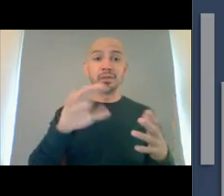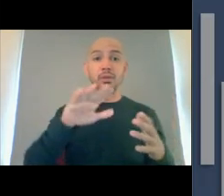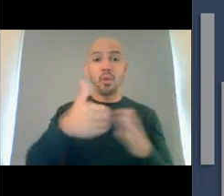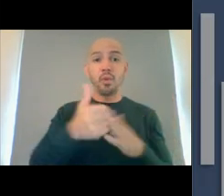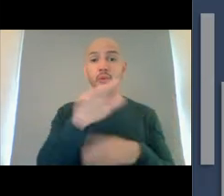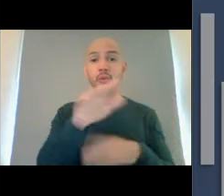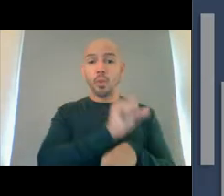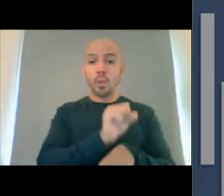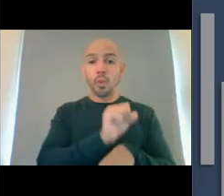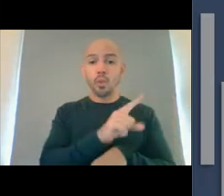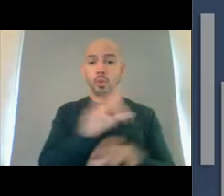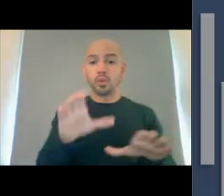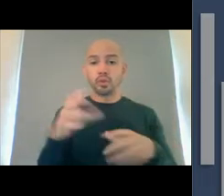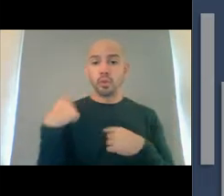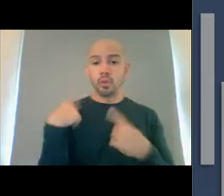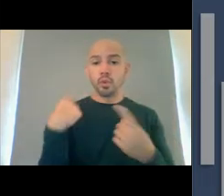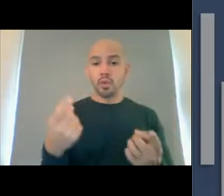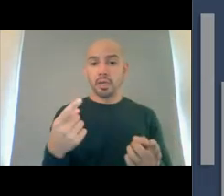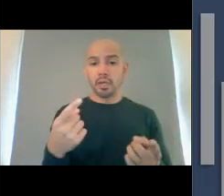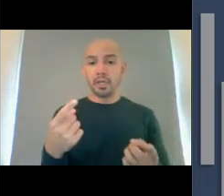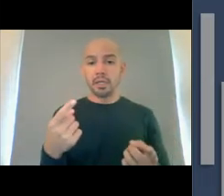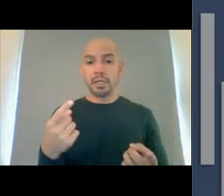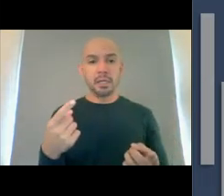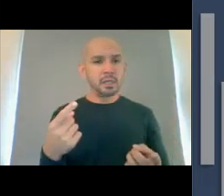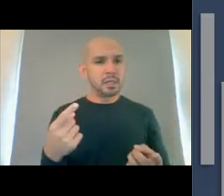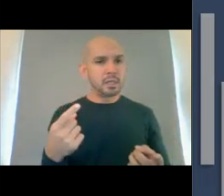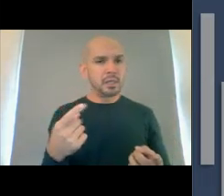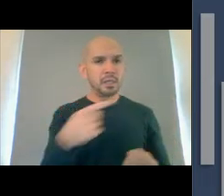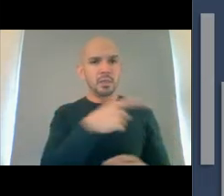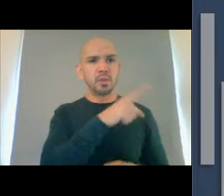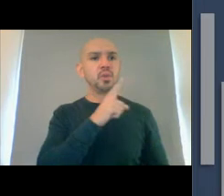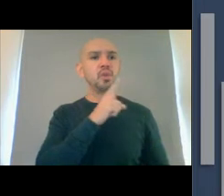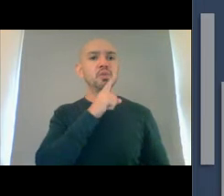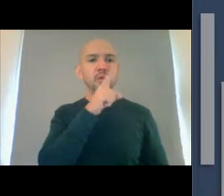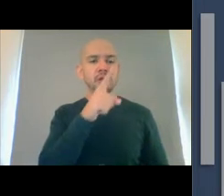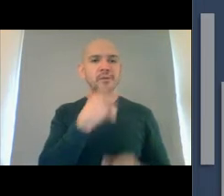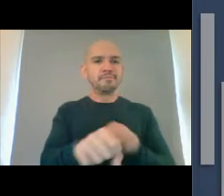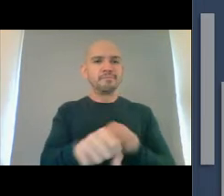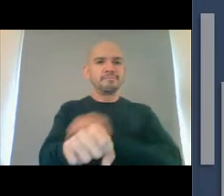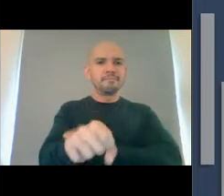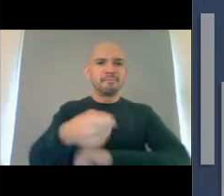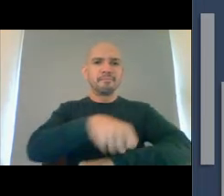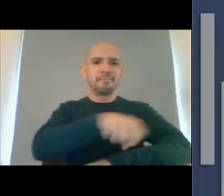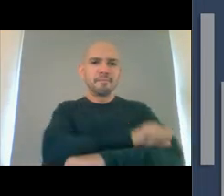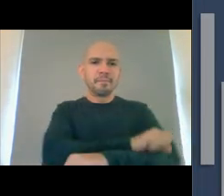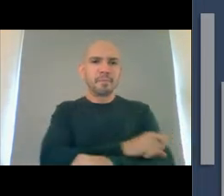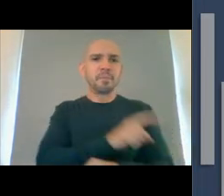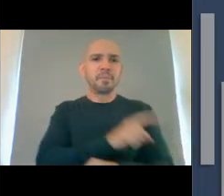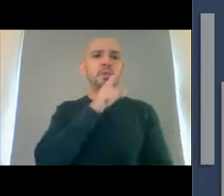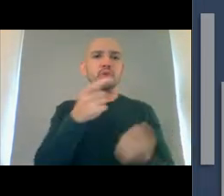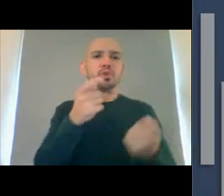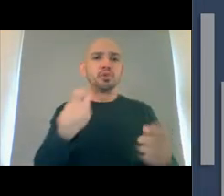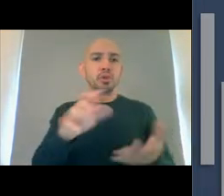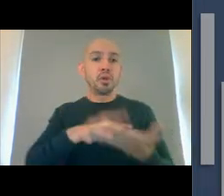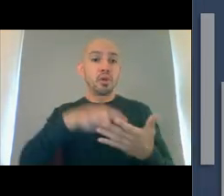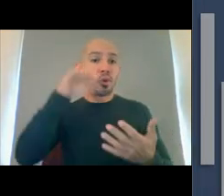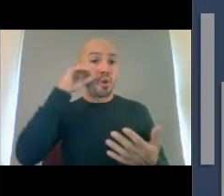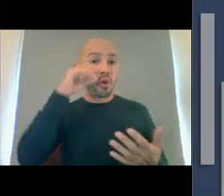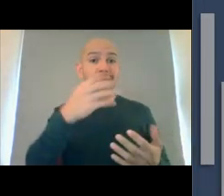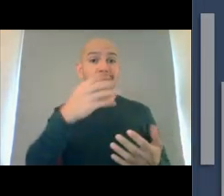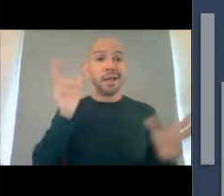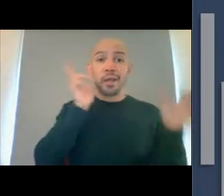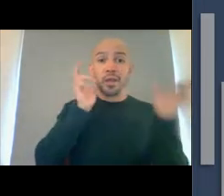i know personally that you have you know really dug in deep um and really tried to learn um and hear